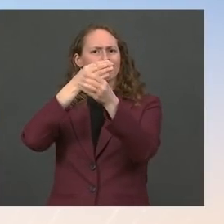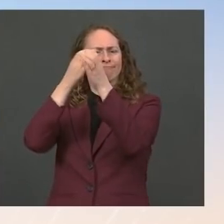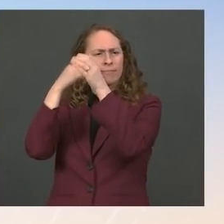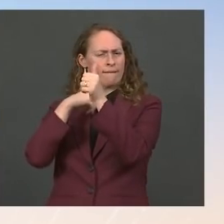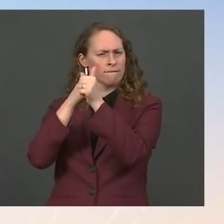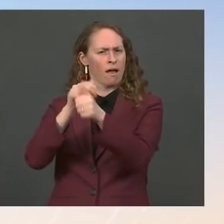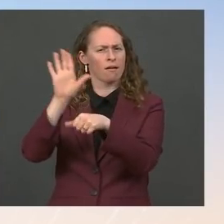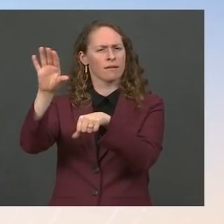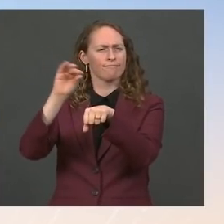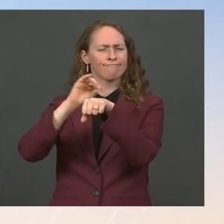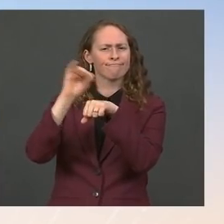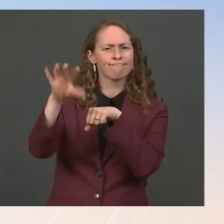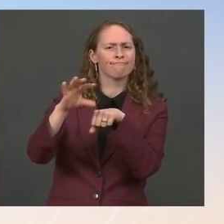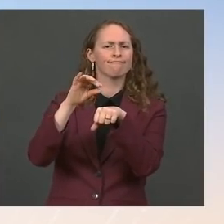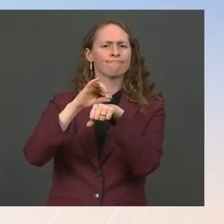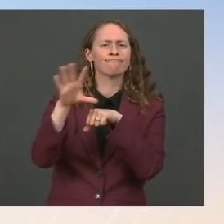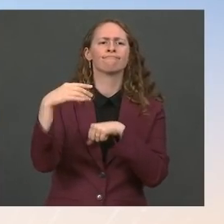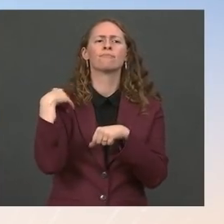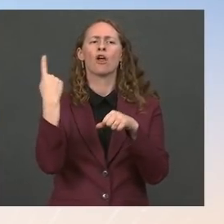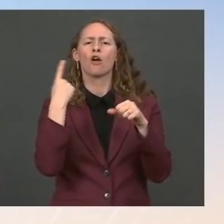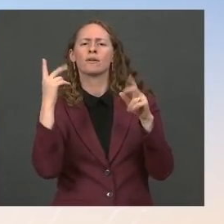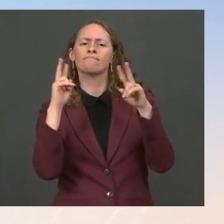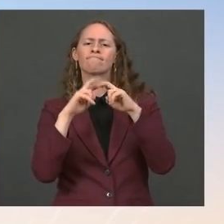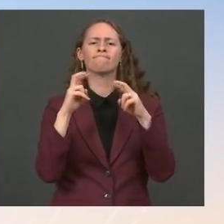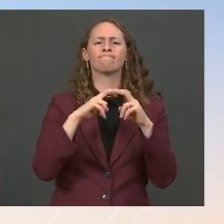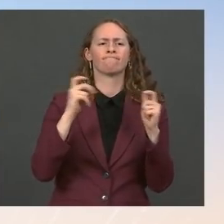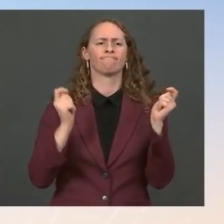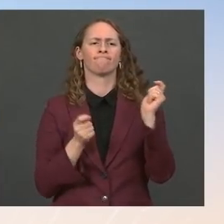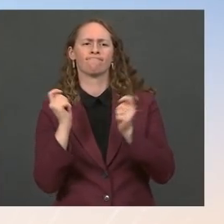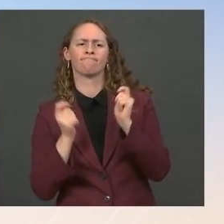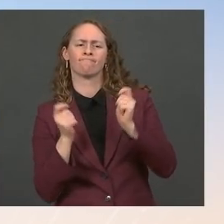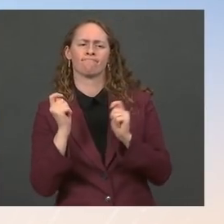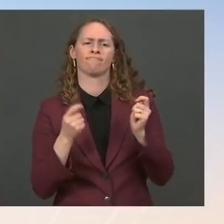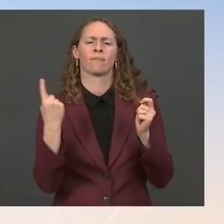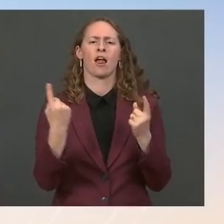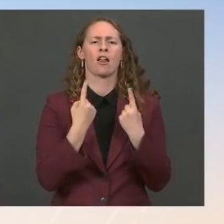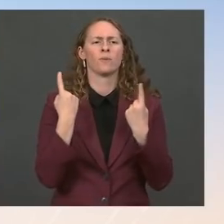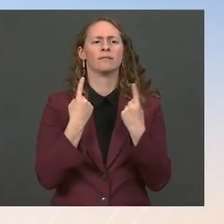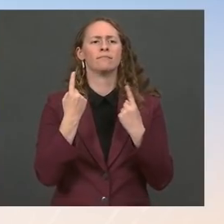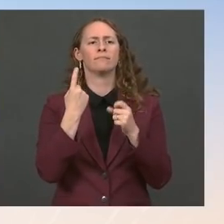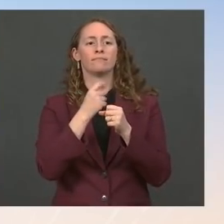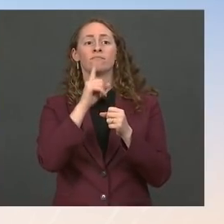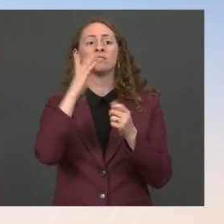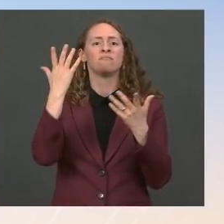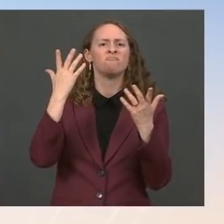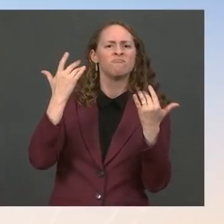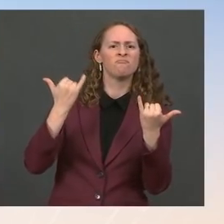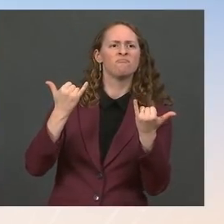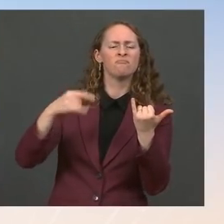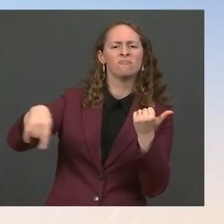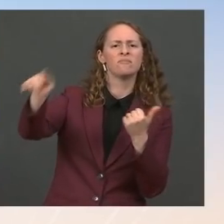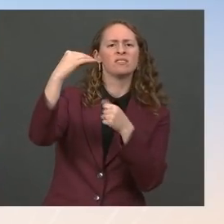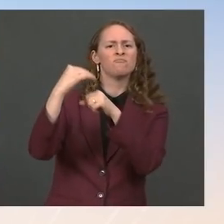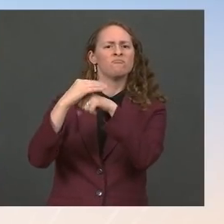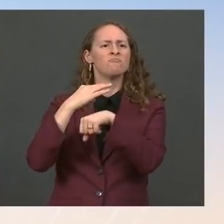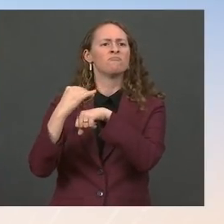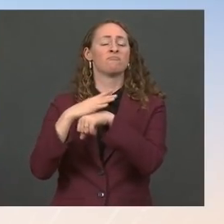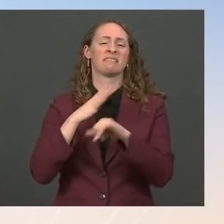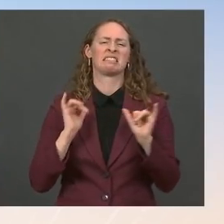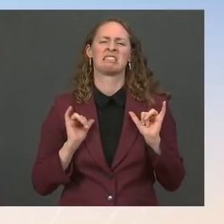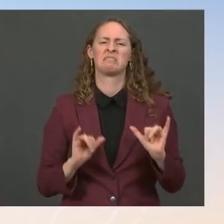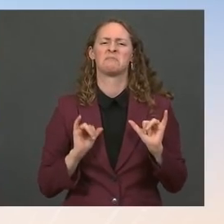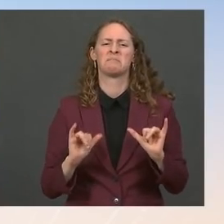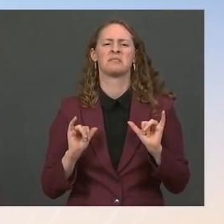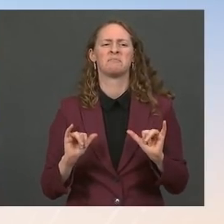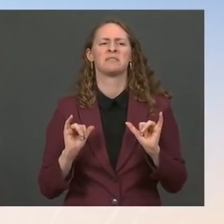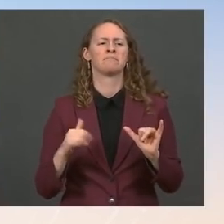looking at evaluating how to apply that based on public health guidance. So nothing has changed at this moment, but we continue to review that,